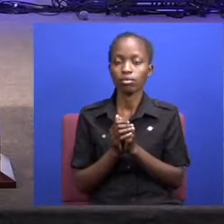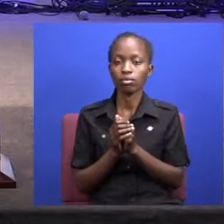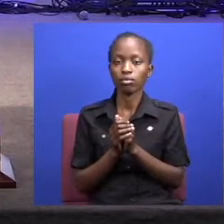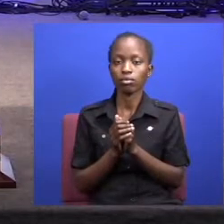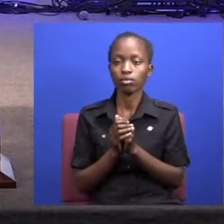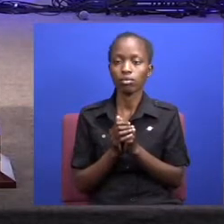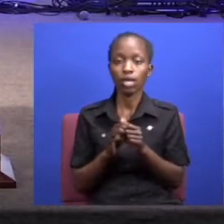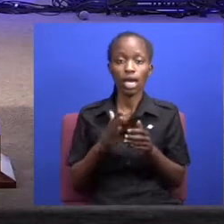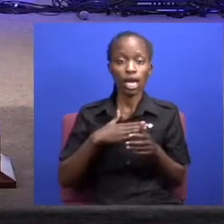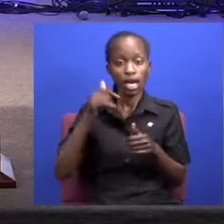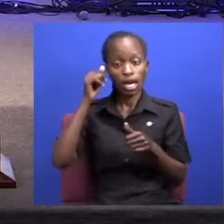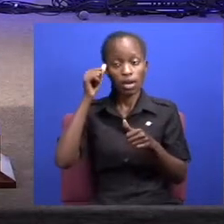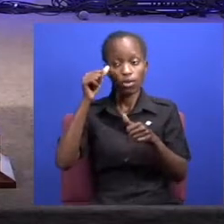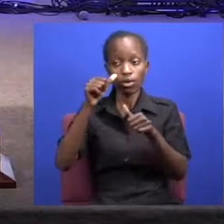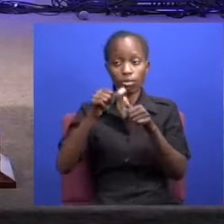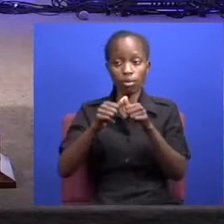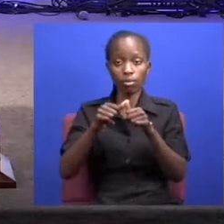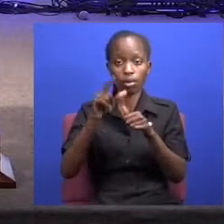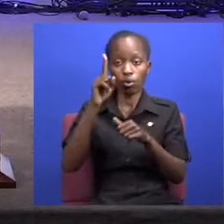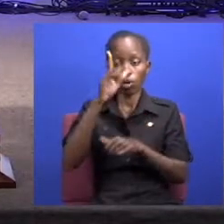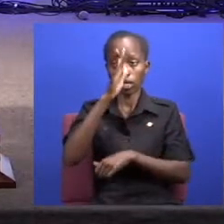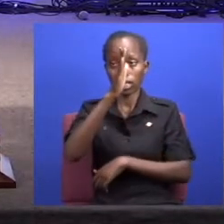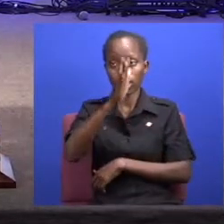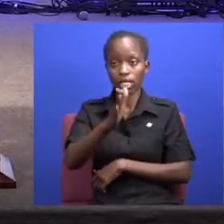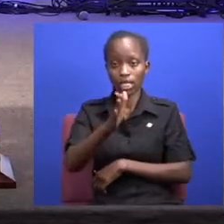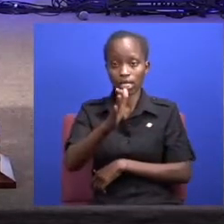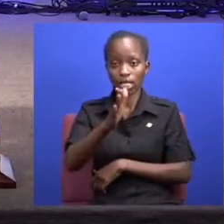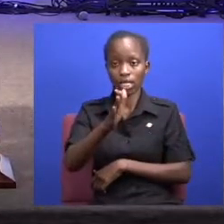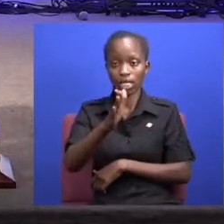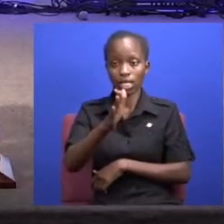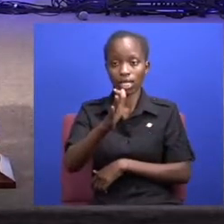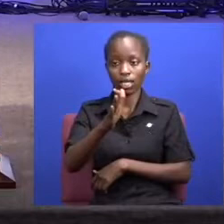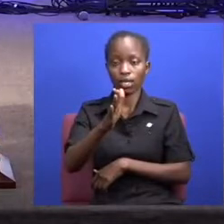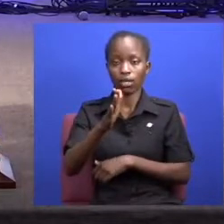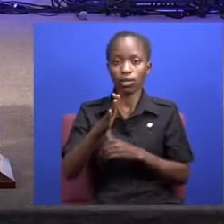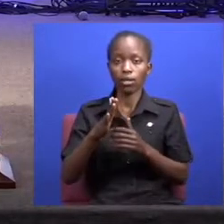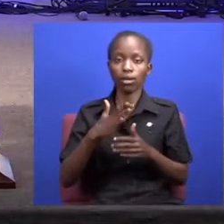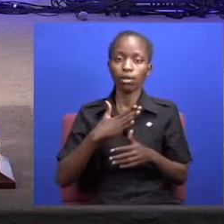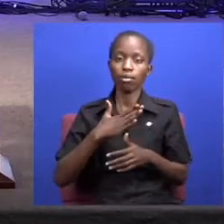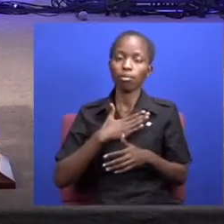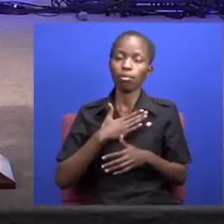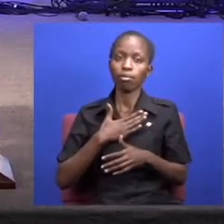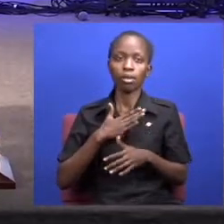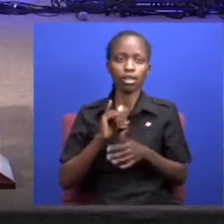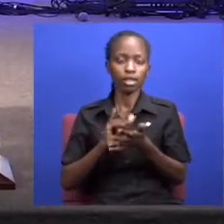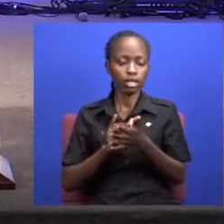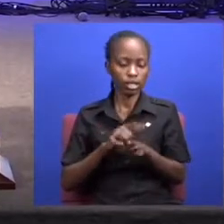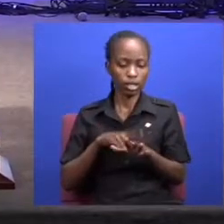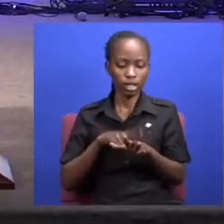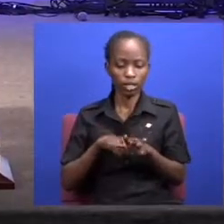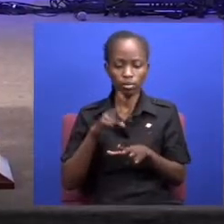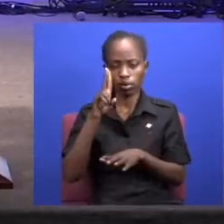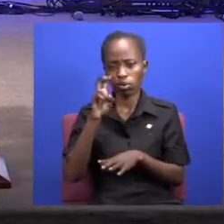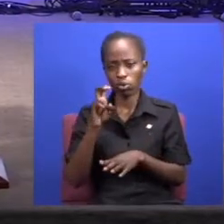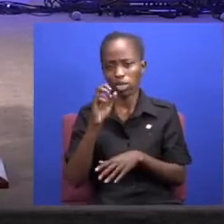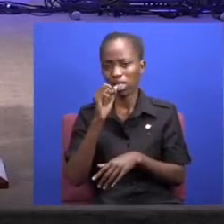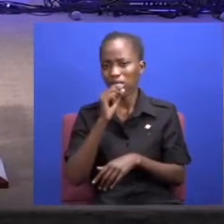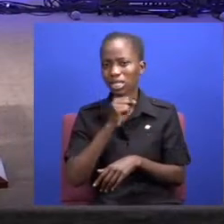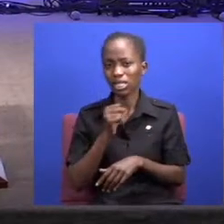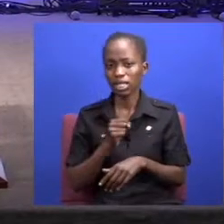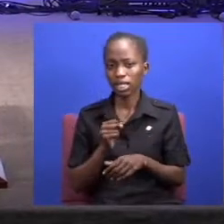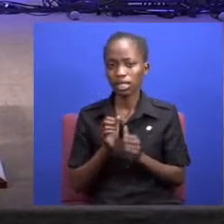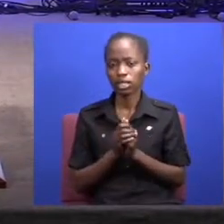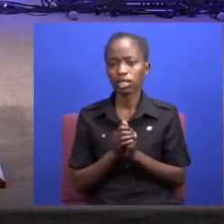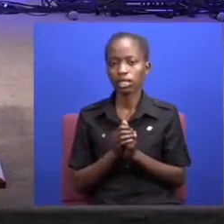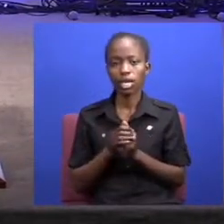church. But I remember one particular Sunday. This was when I was somewhere in my 20s. And I remember